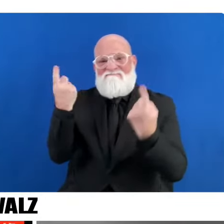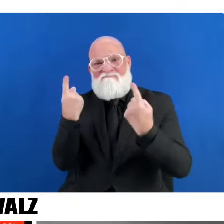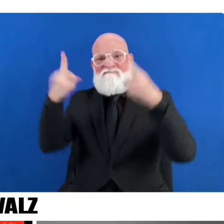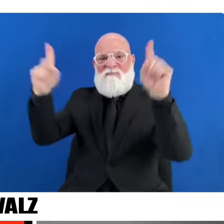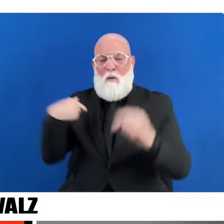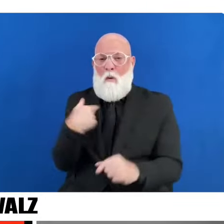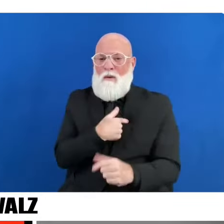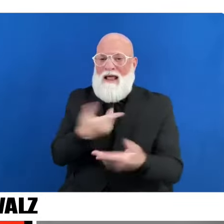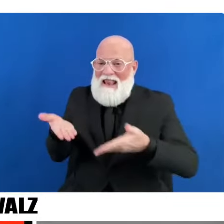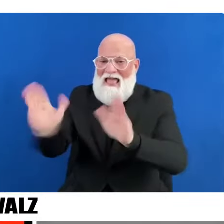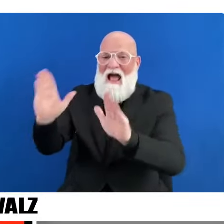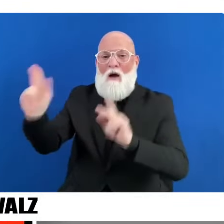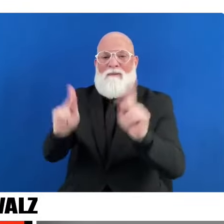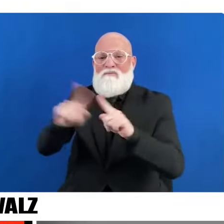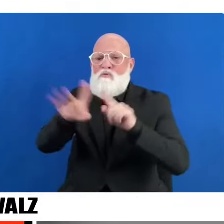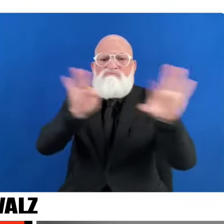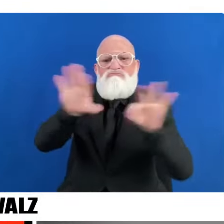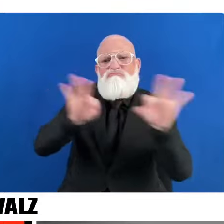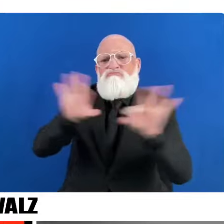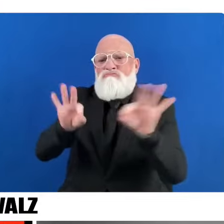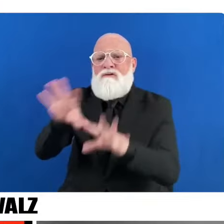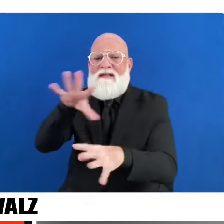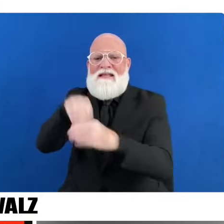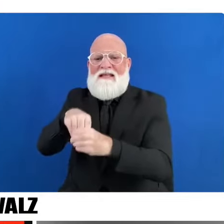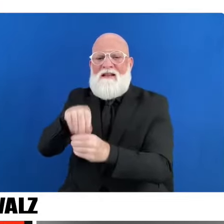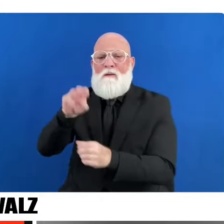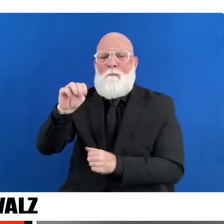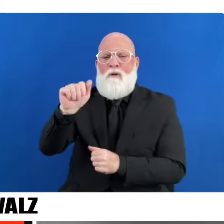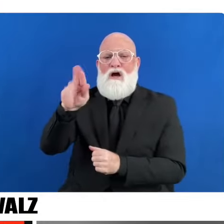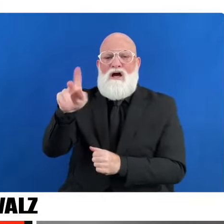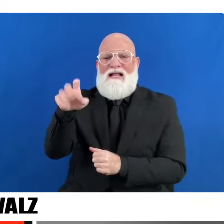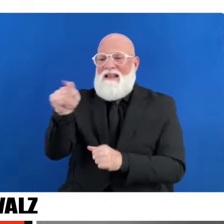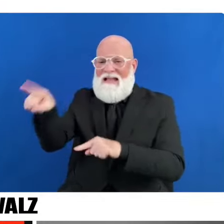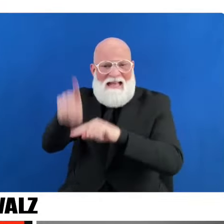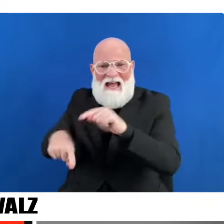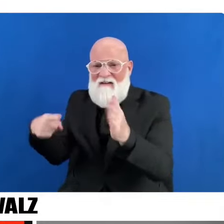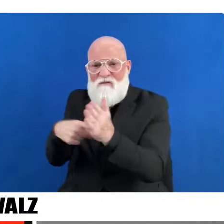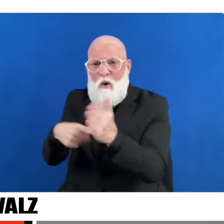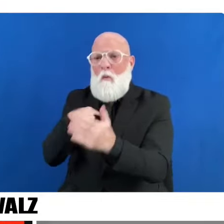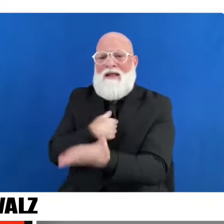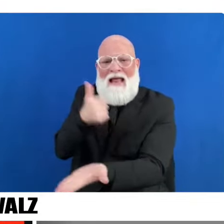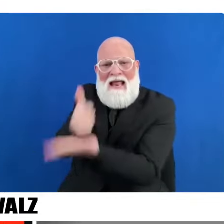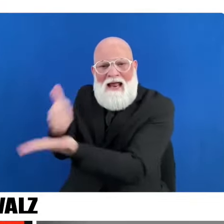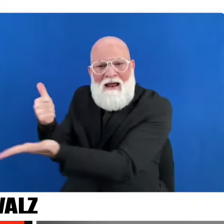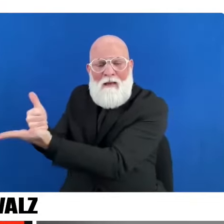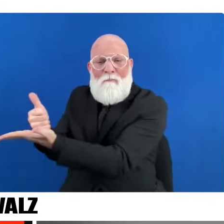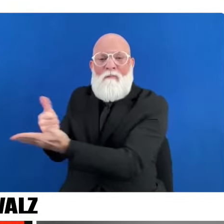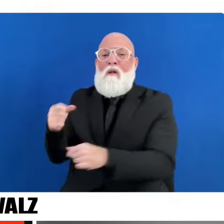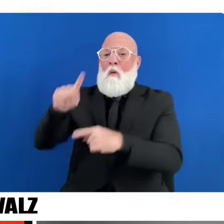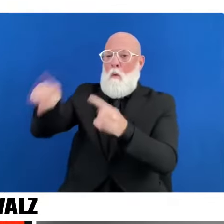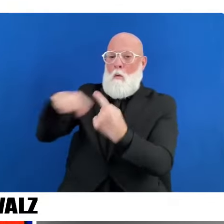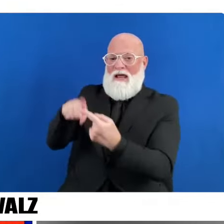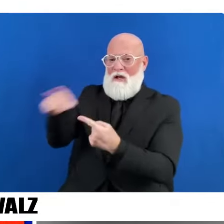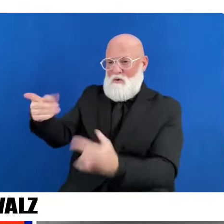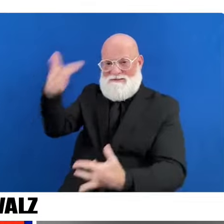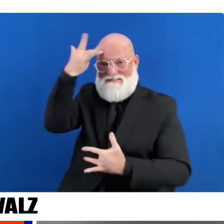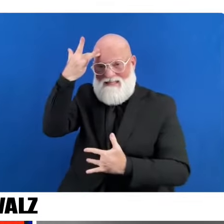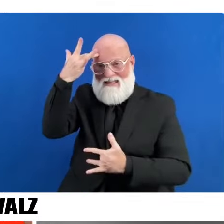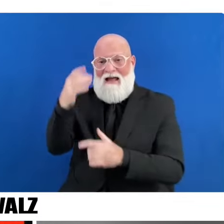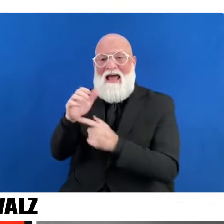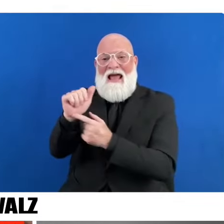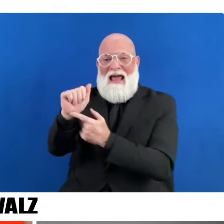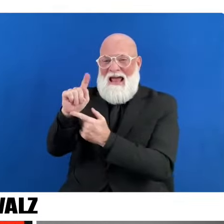we help people who might not be able to afford it get there, and we make sure then when you get sick and old, it's there for you. Because I heard people say,